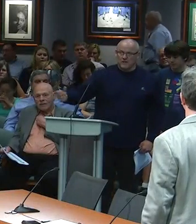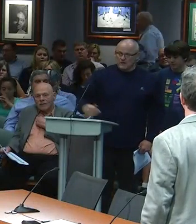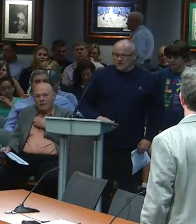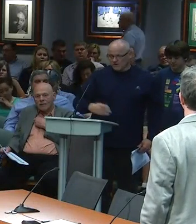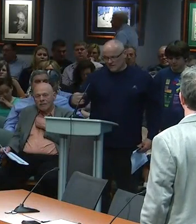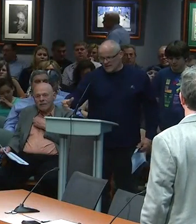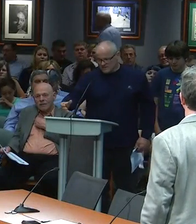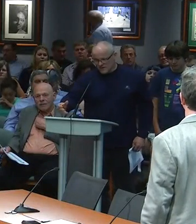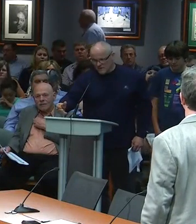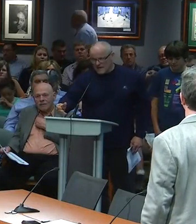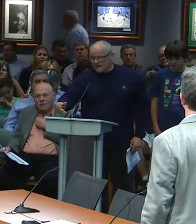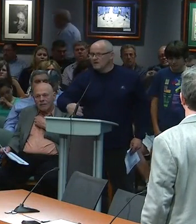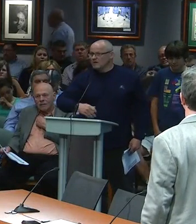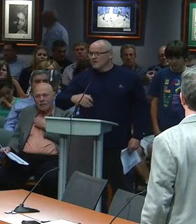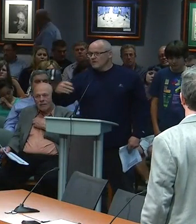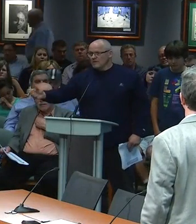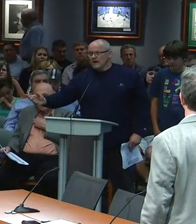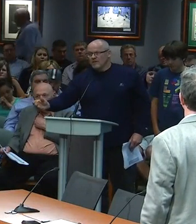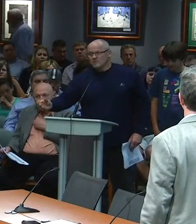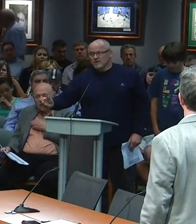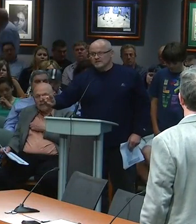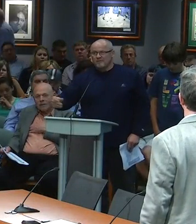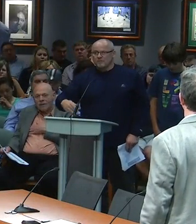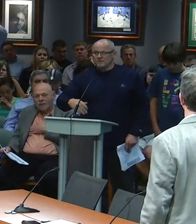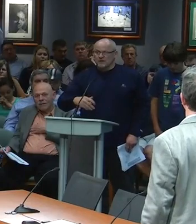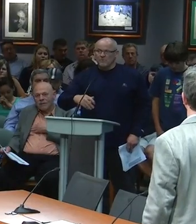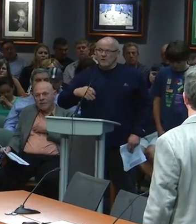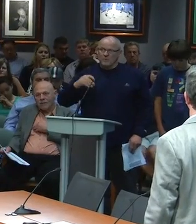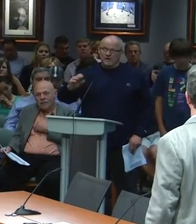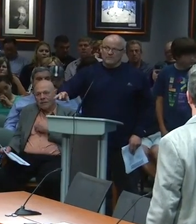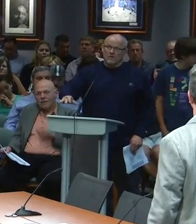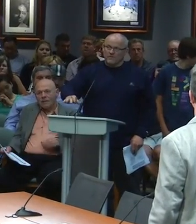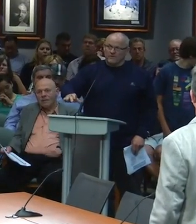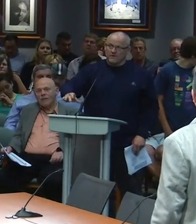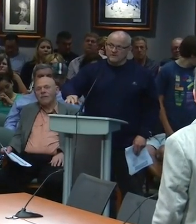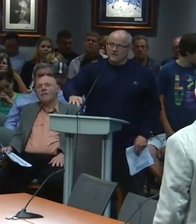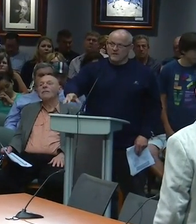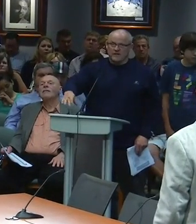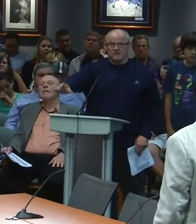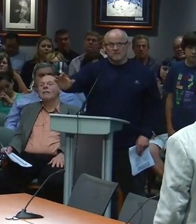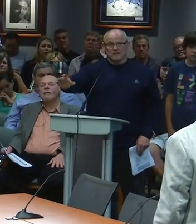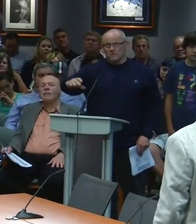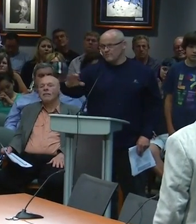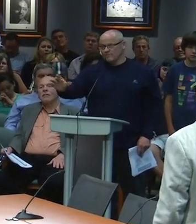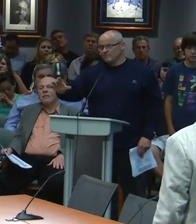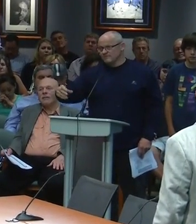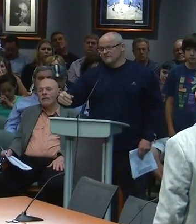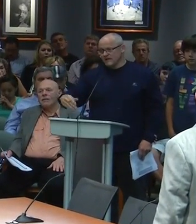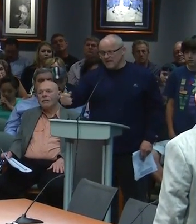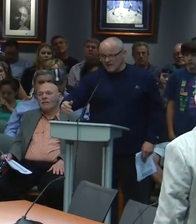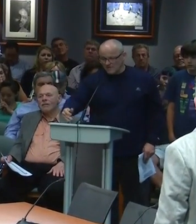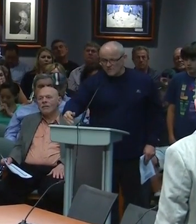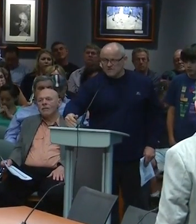community, because the last study we had, I think it was like 70% of the people were left off of the study. That little